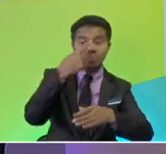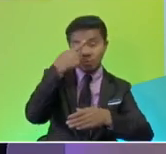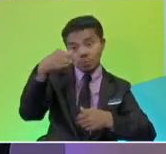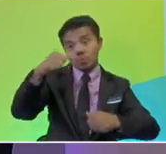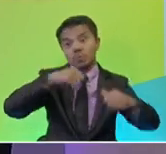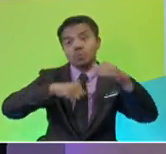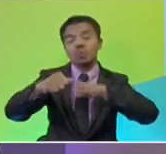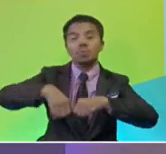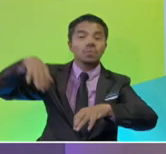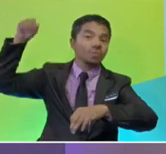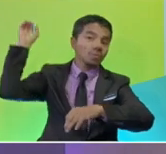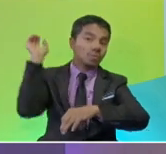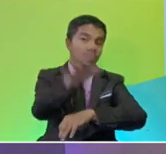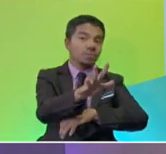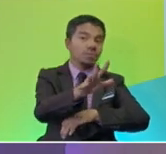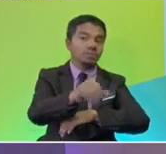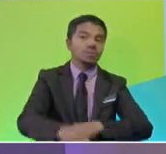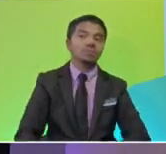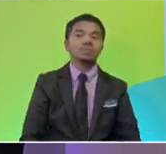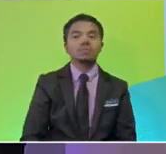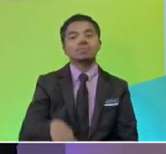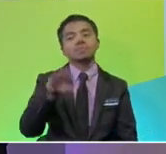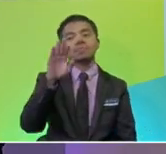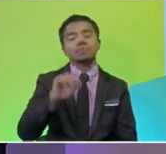be Mpira wa Mikono or is it going to be Kandanda?